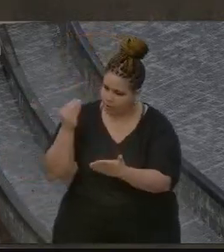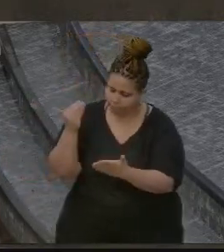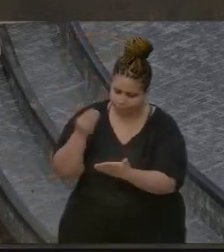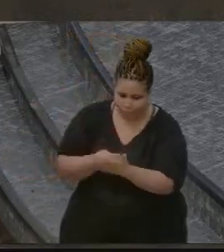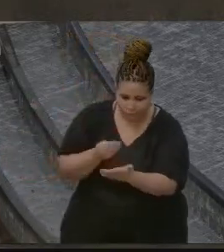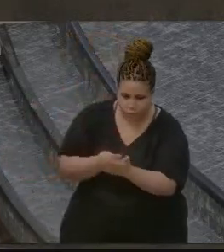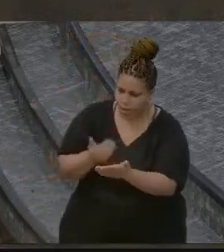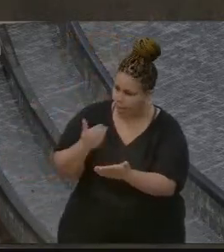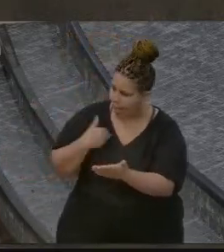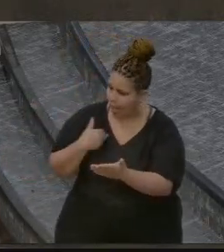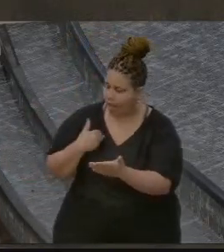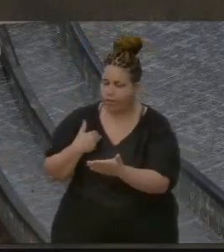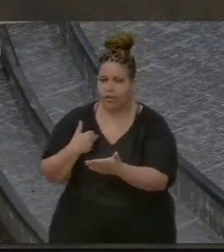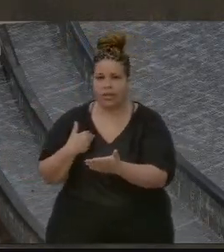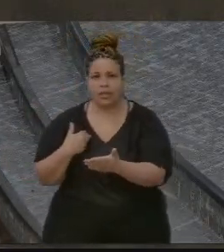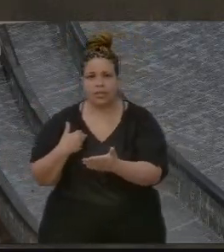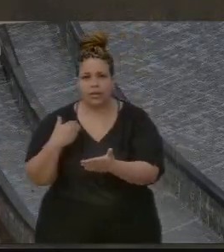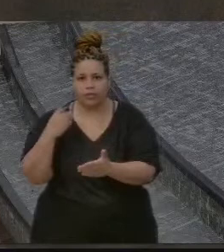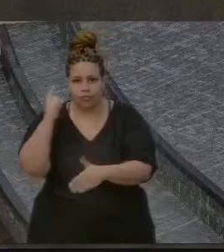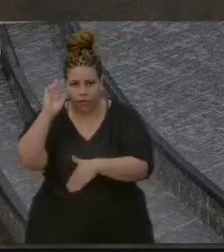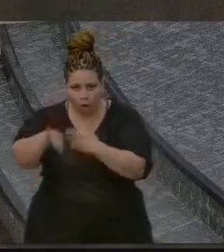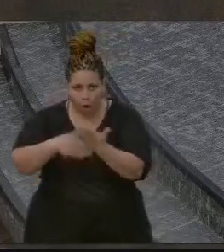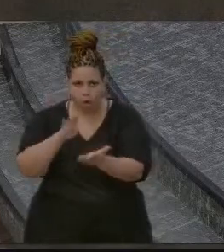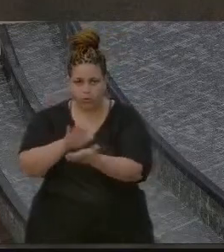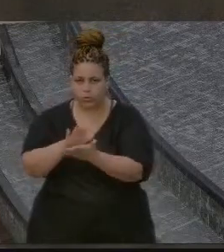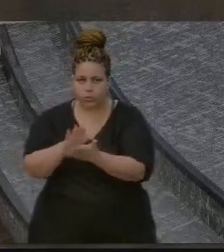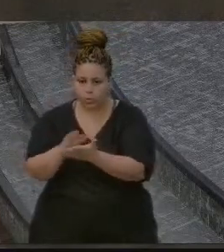school can purchase whatever items are required